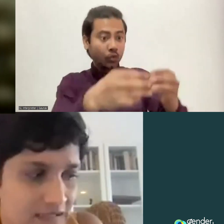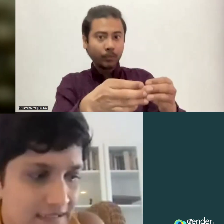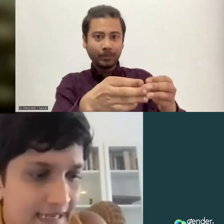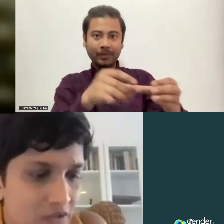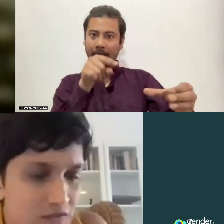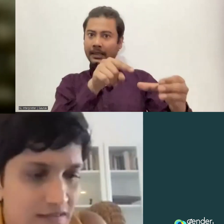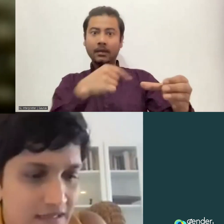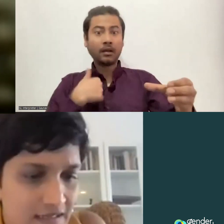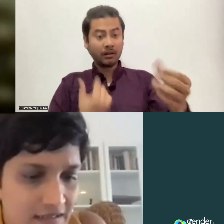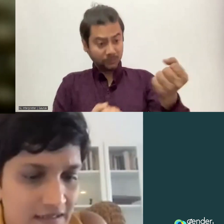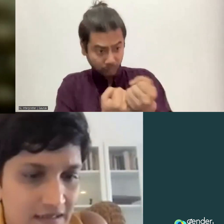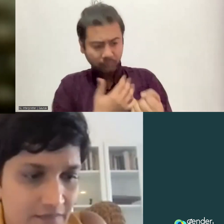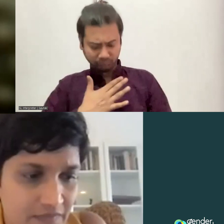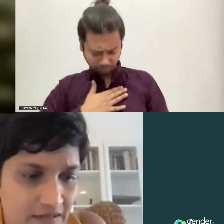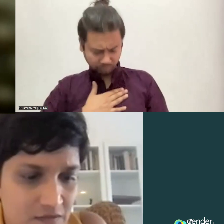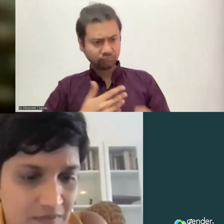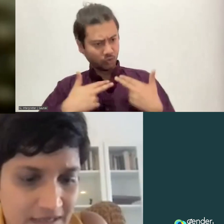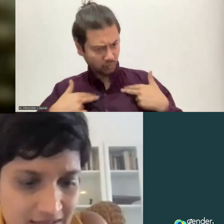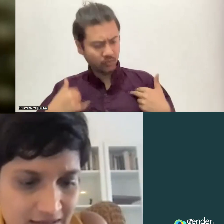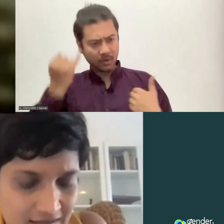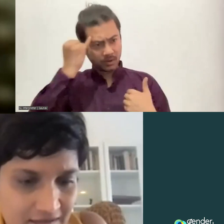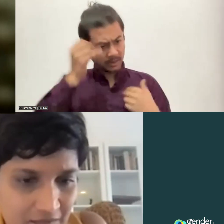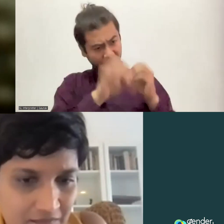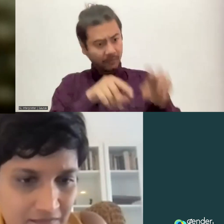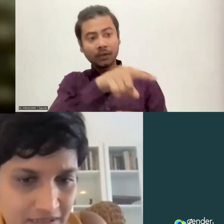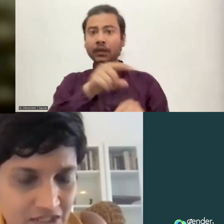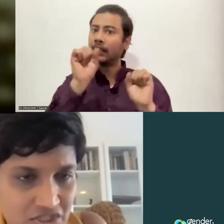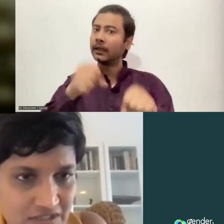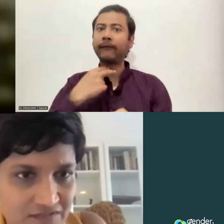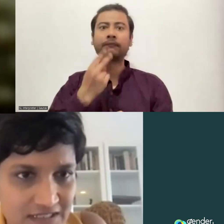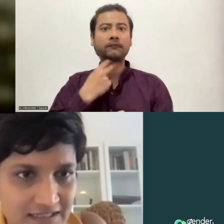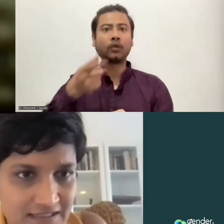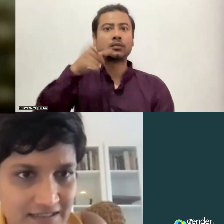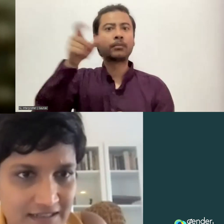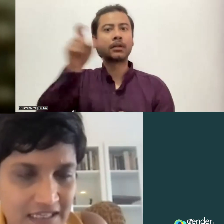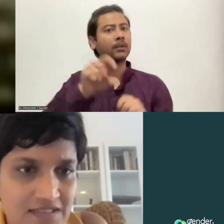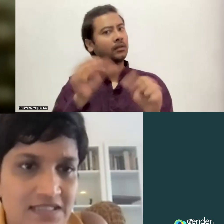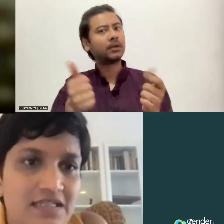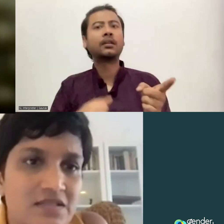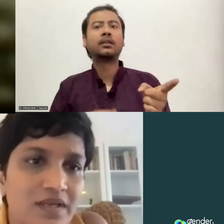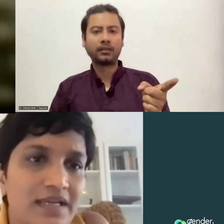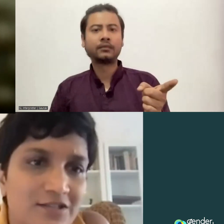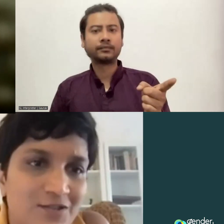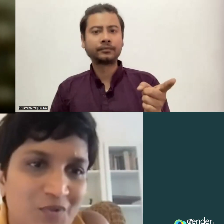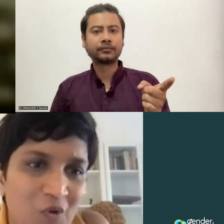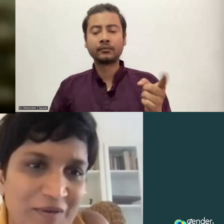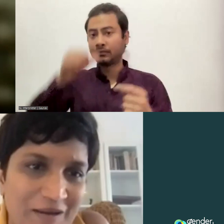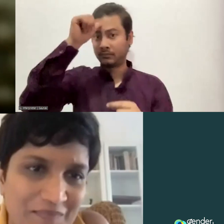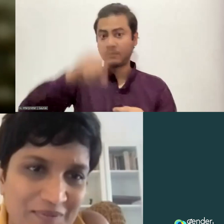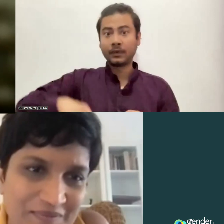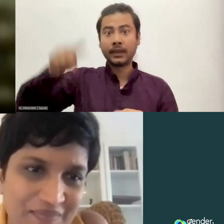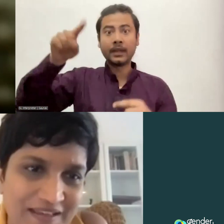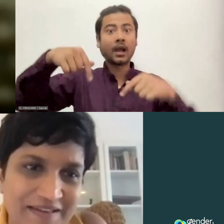will. And also, I think in India, there's been a big shift in even cities willing to